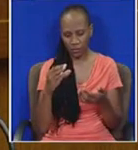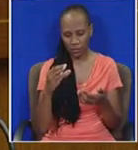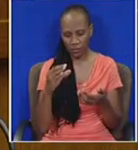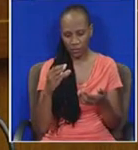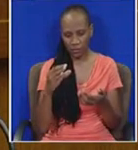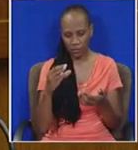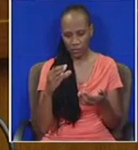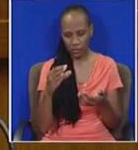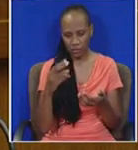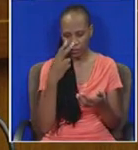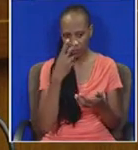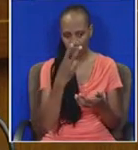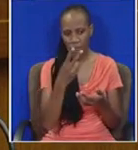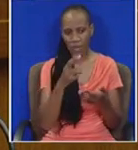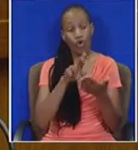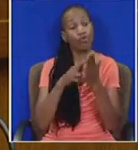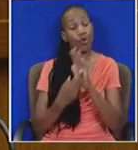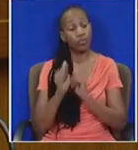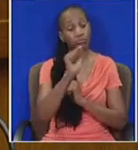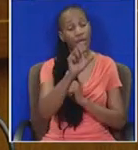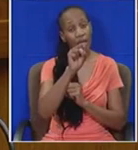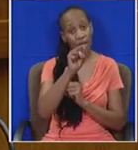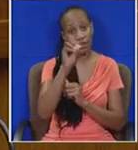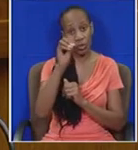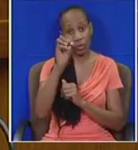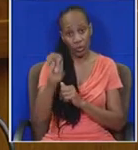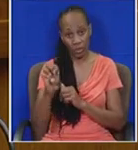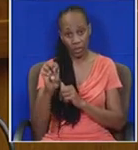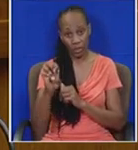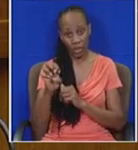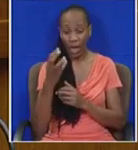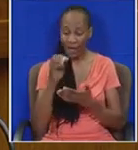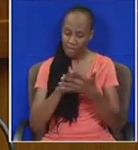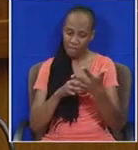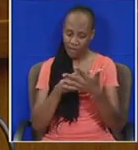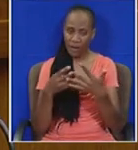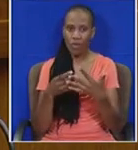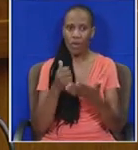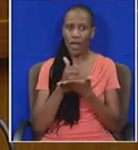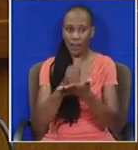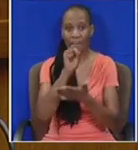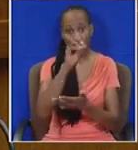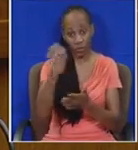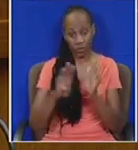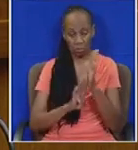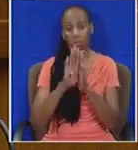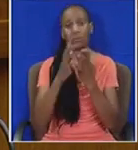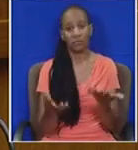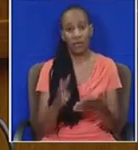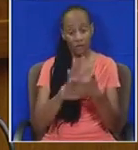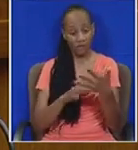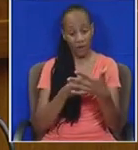of SOEs within the framework of a developmental state. And in terms of this